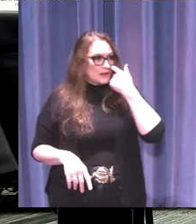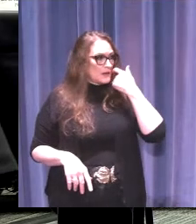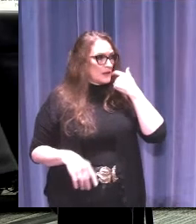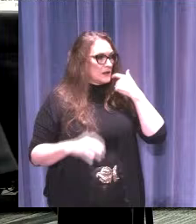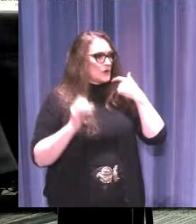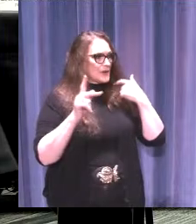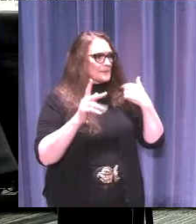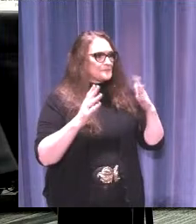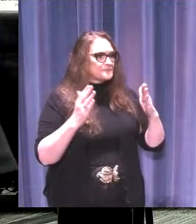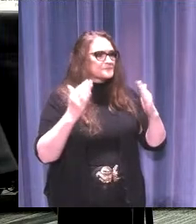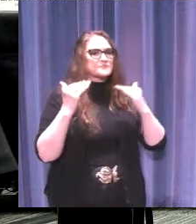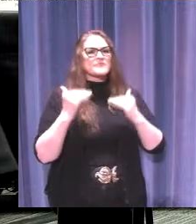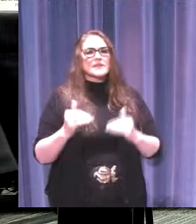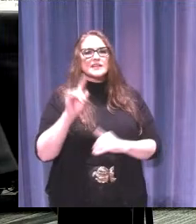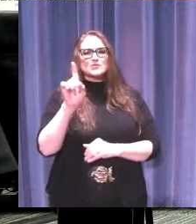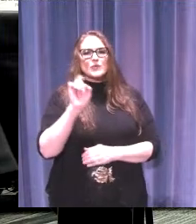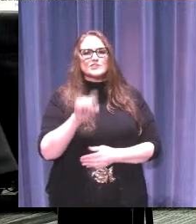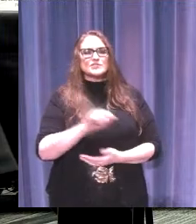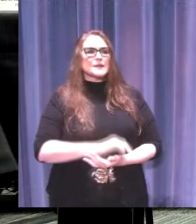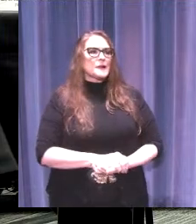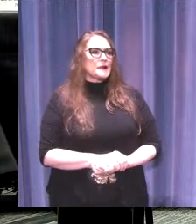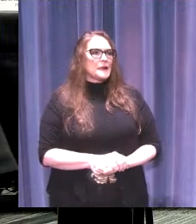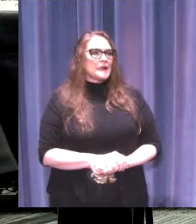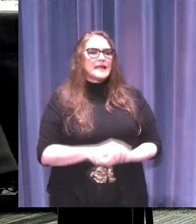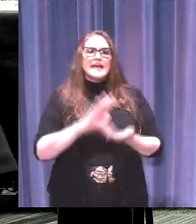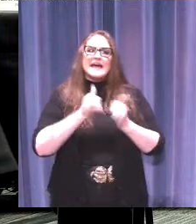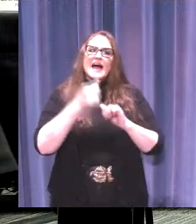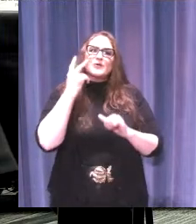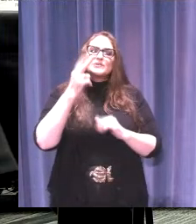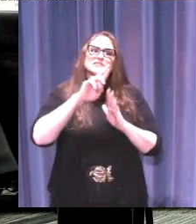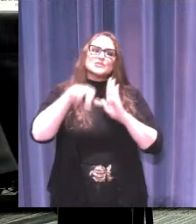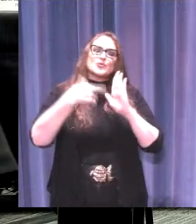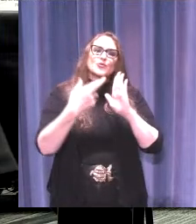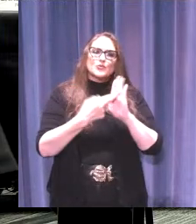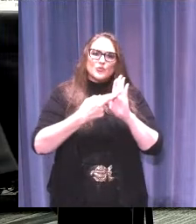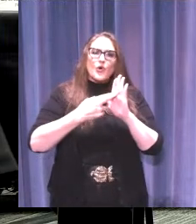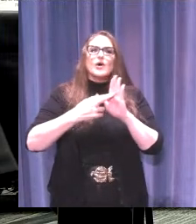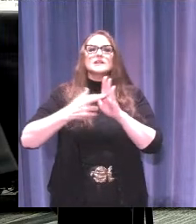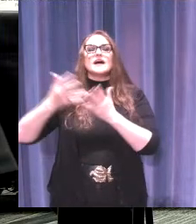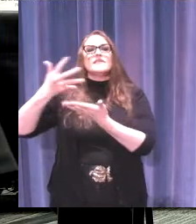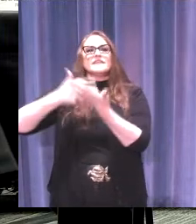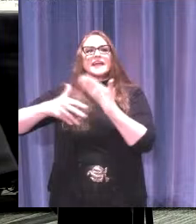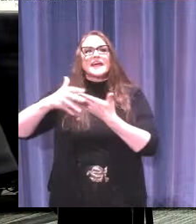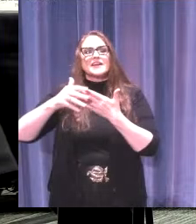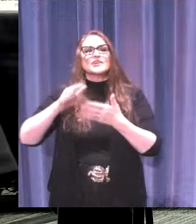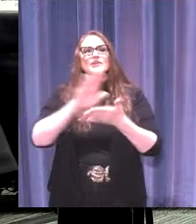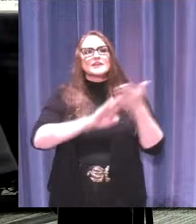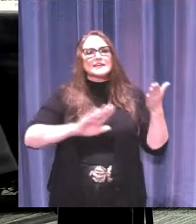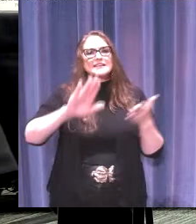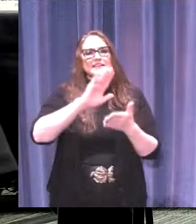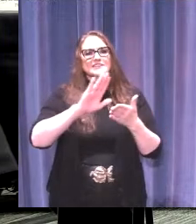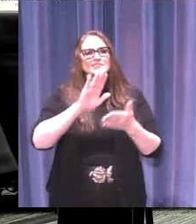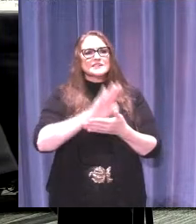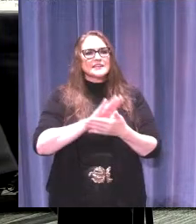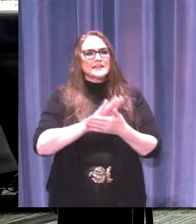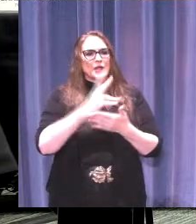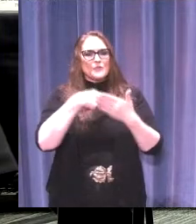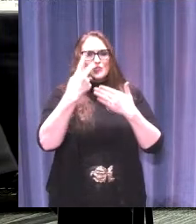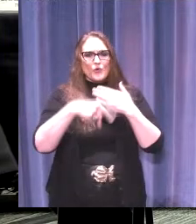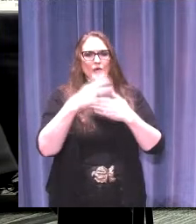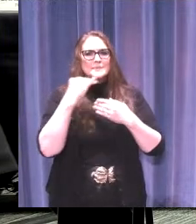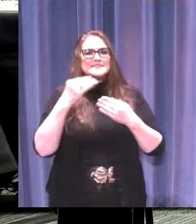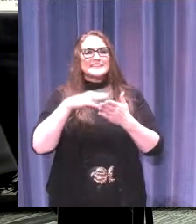Okay. Next question. How do you see the role of intercollegiate athletic programs and student success?